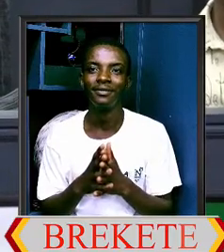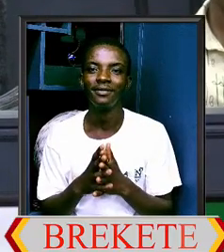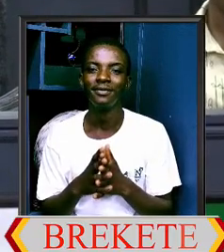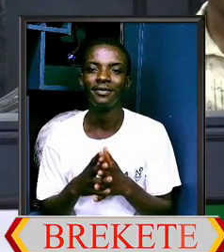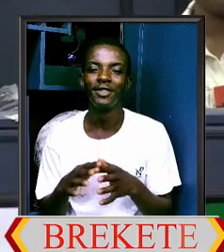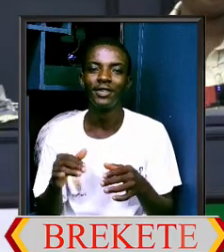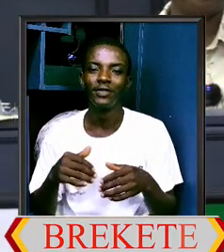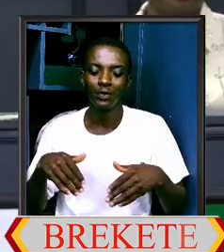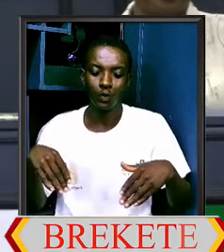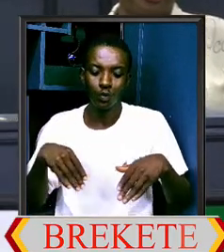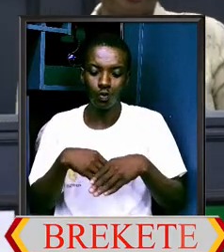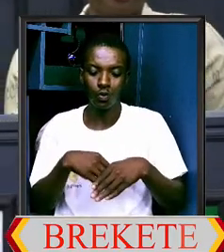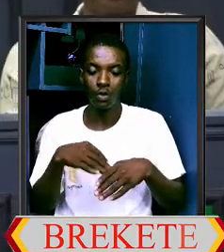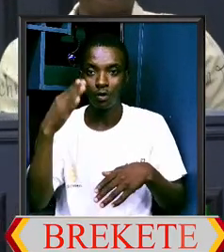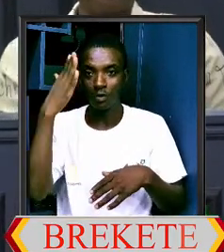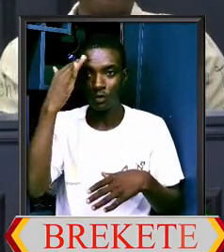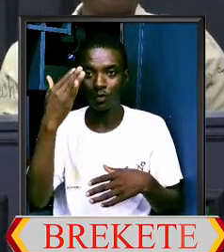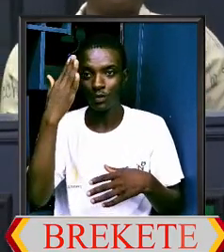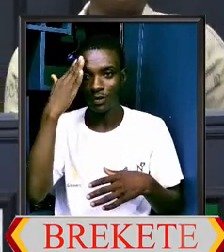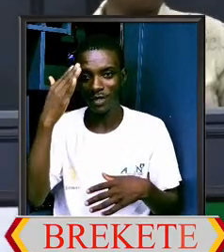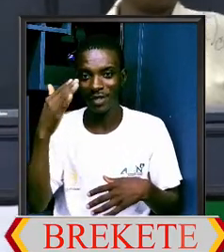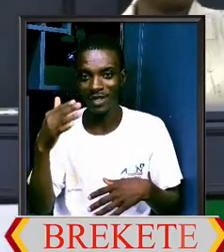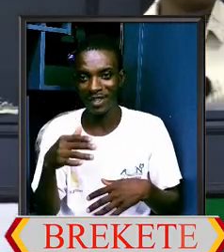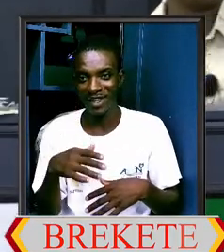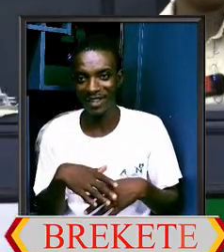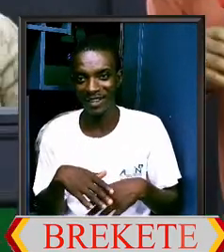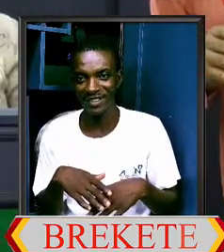And if you're talking, you know what you